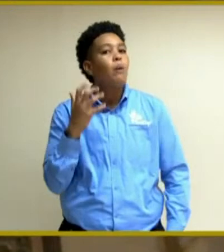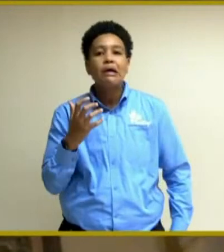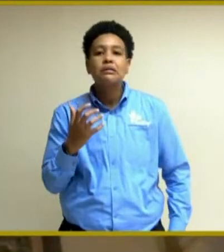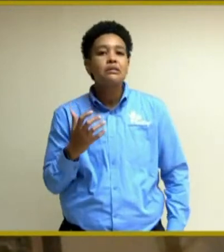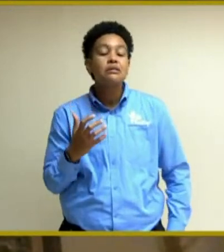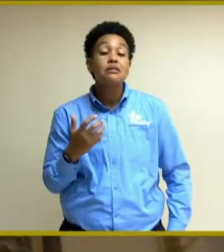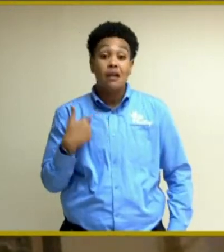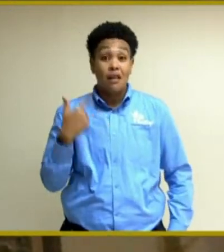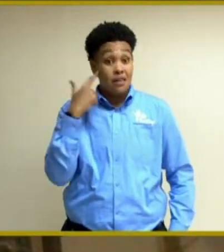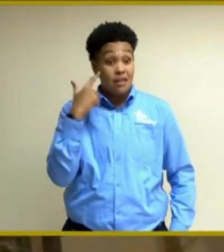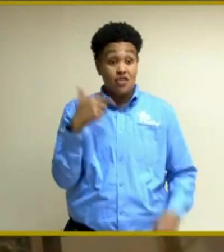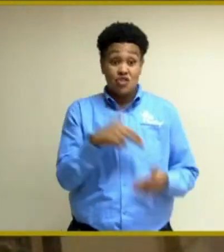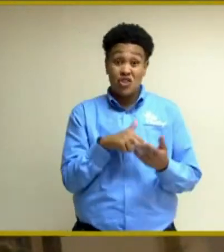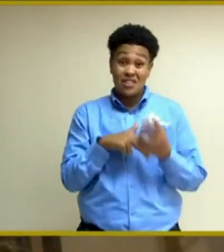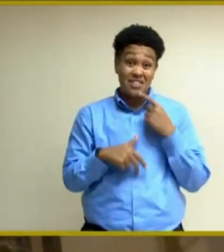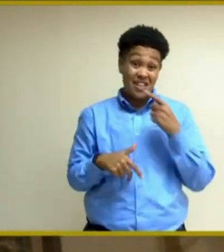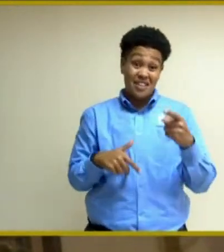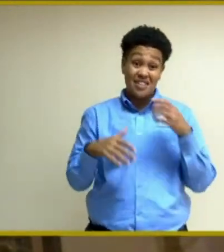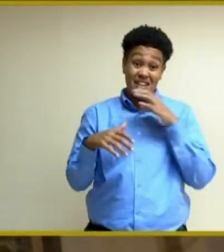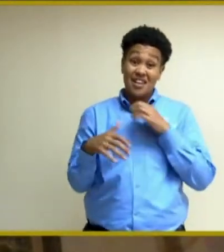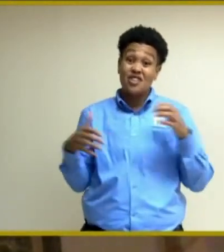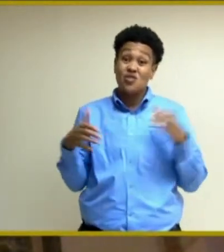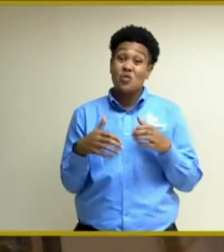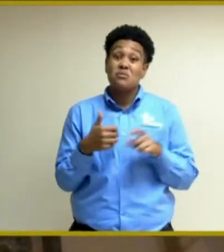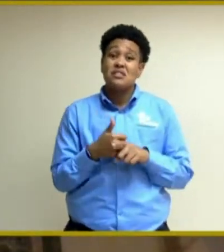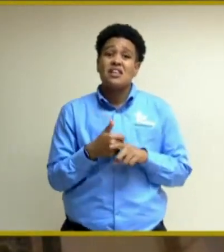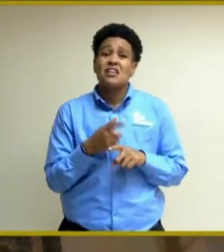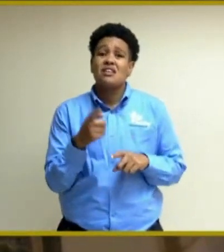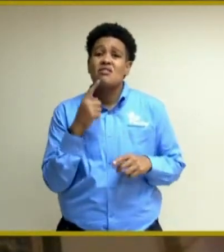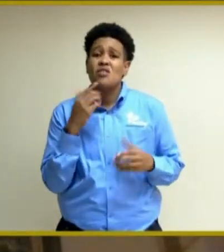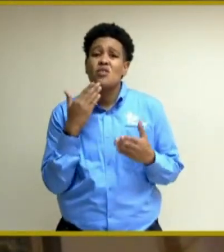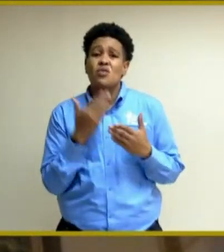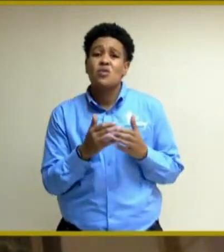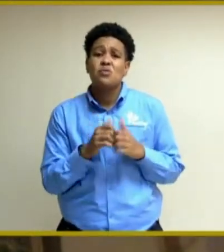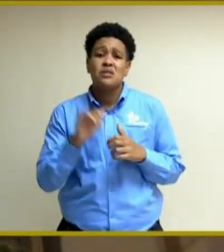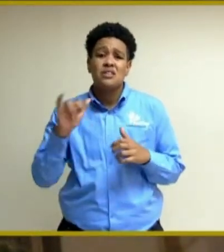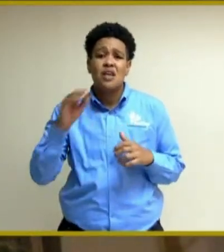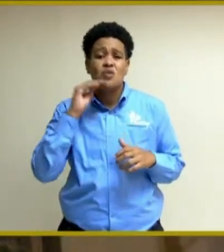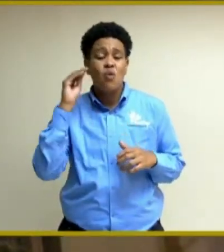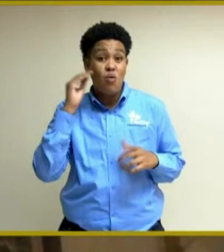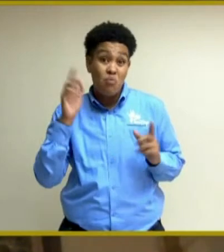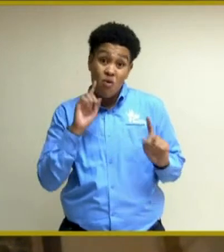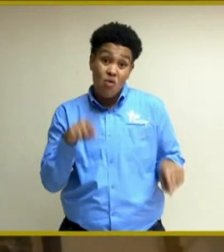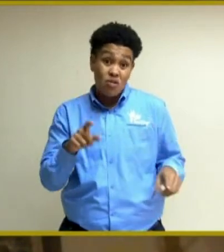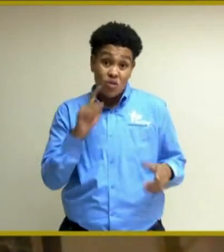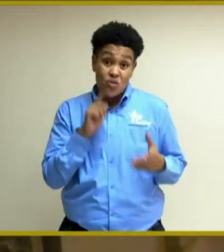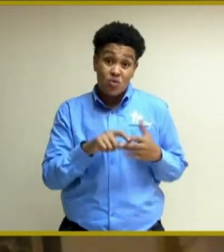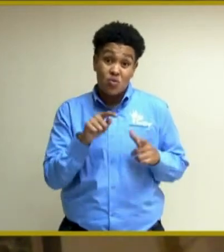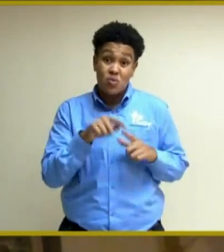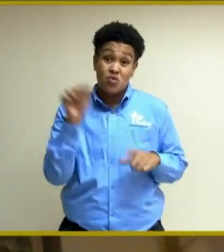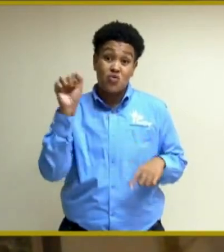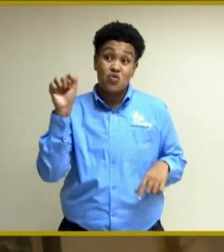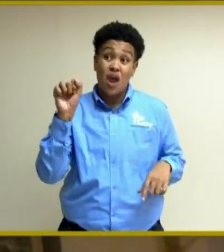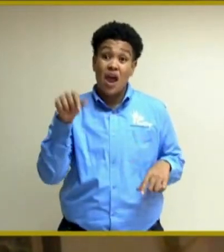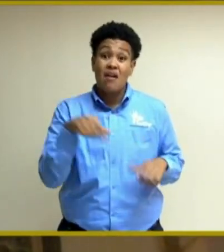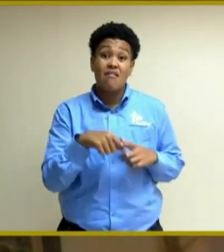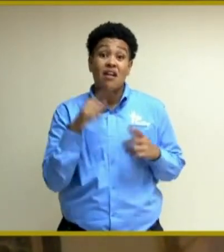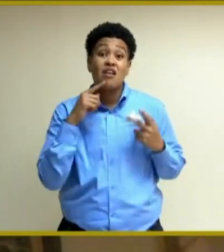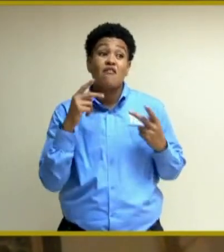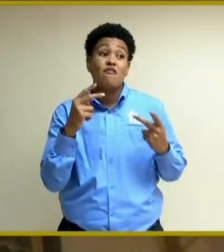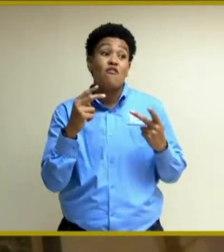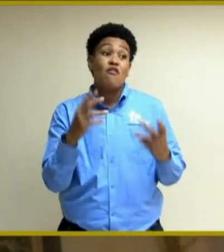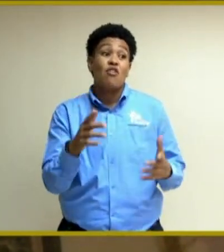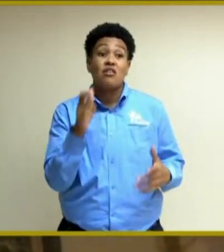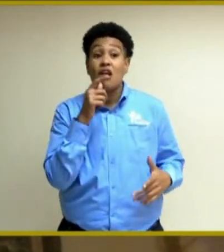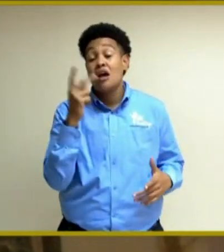as Nurse said, this age group, they've been very good with the stay-at-home, Minister. If you notice when you're driving around, even at the funerals,